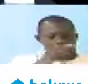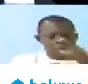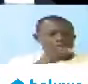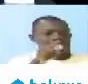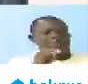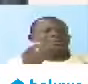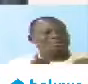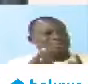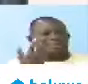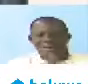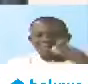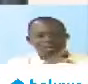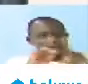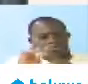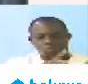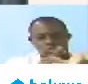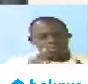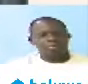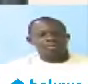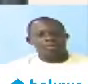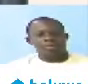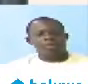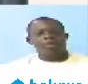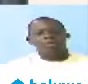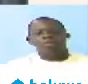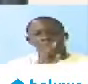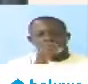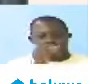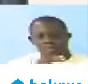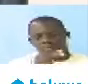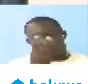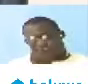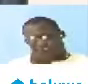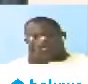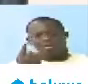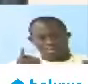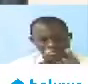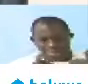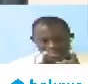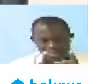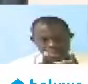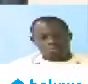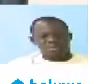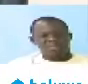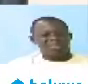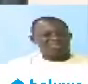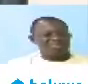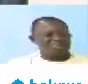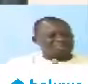this. Okay. You've said two things that are almost identical